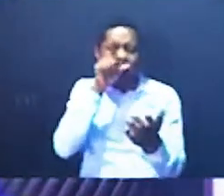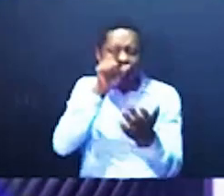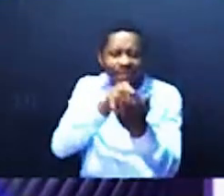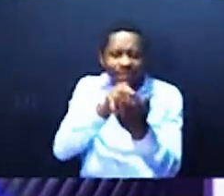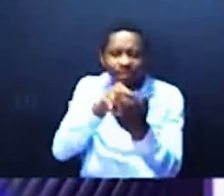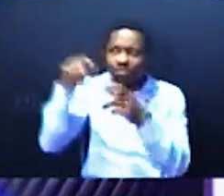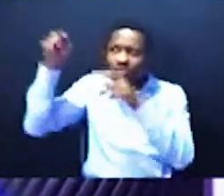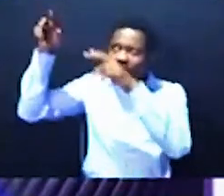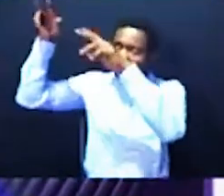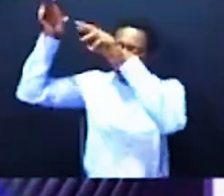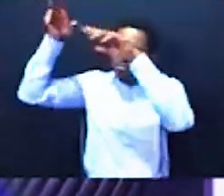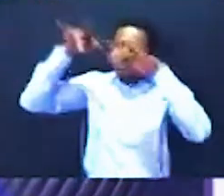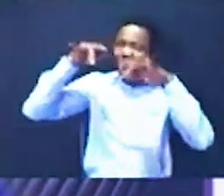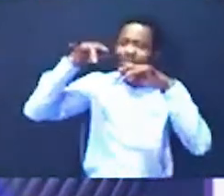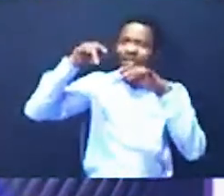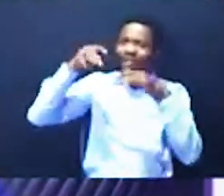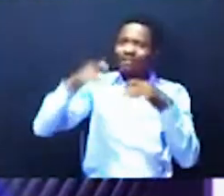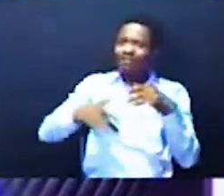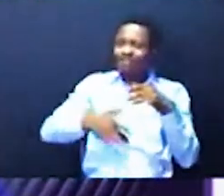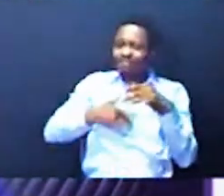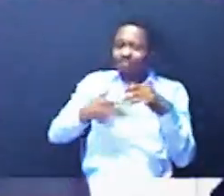comfortably.